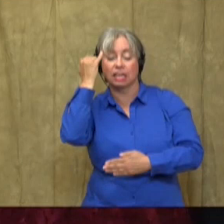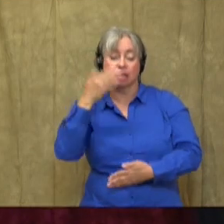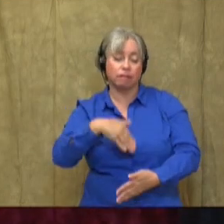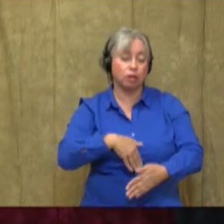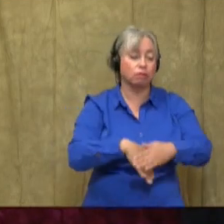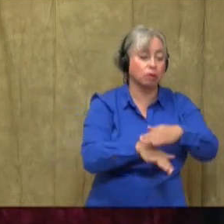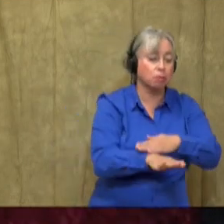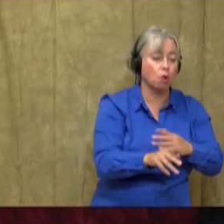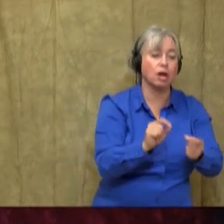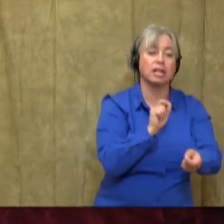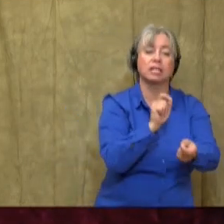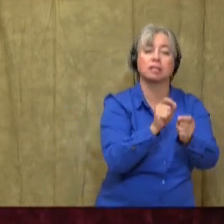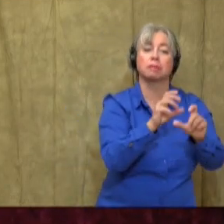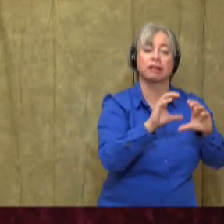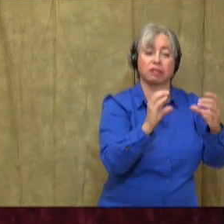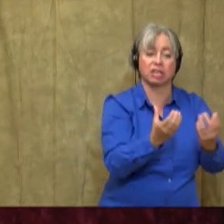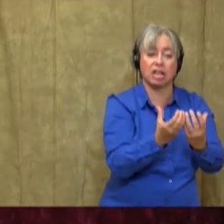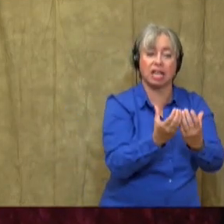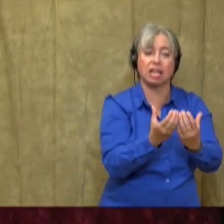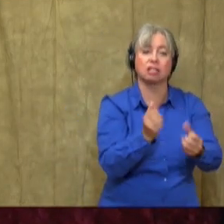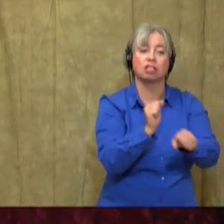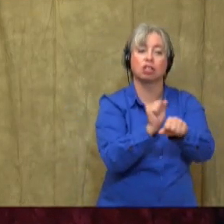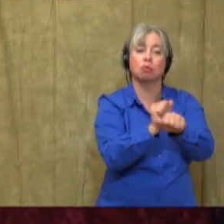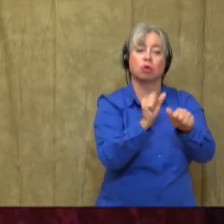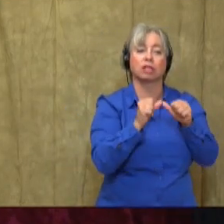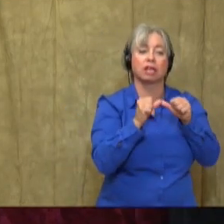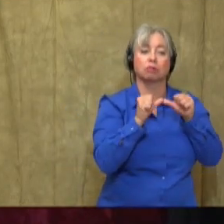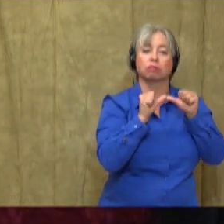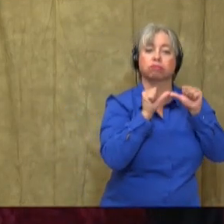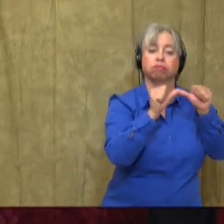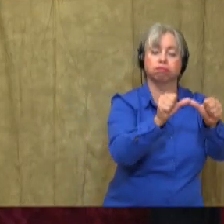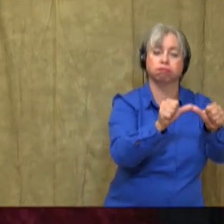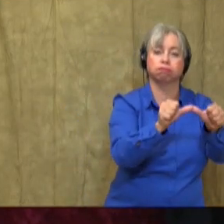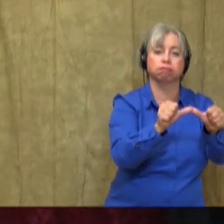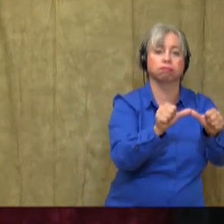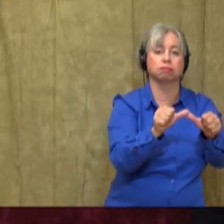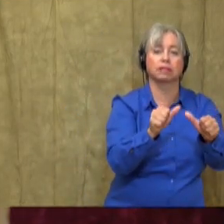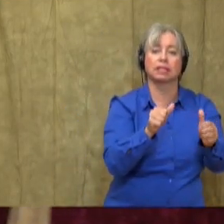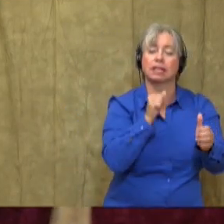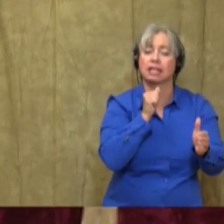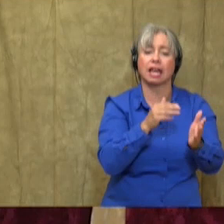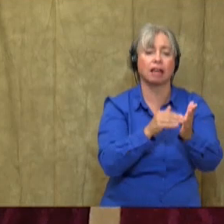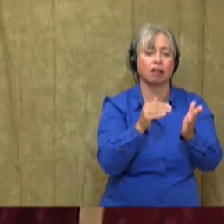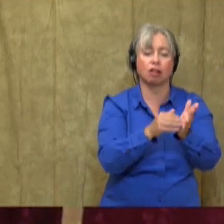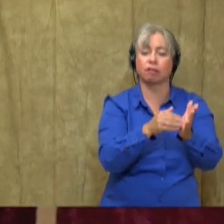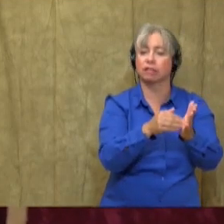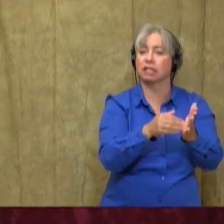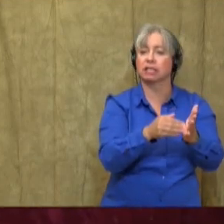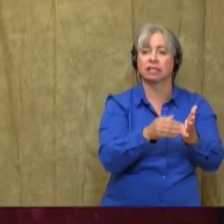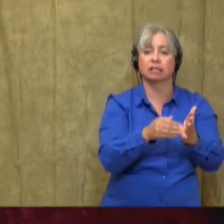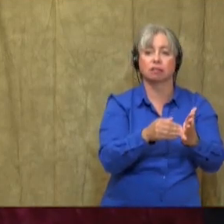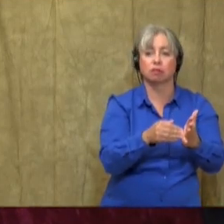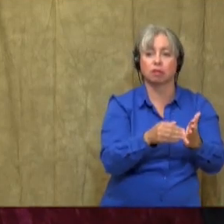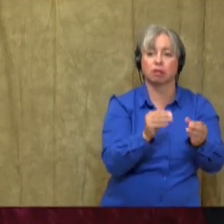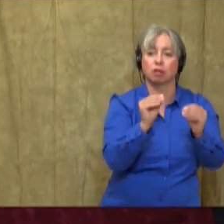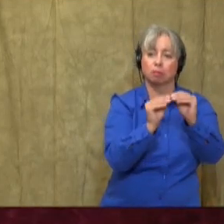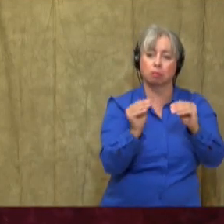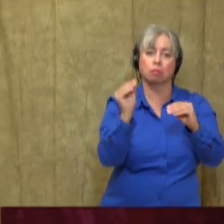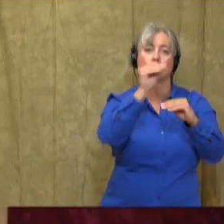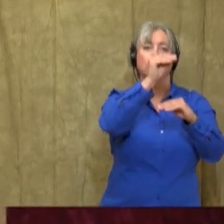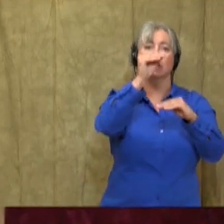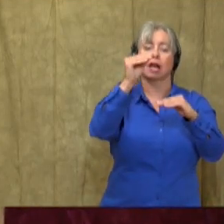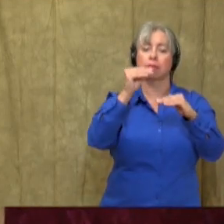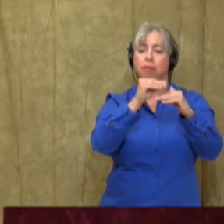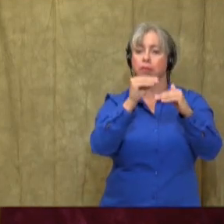class, that's the class you were in for your life. Very, very rarely did someone who was in a class move up